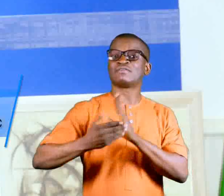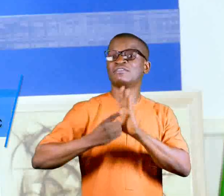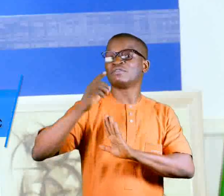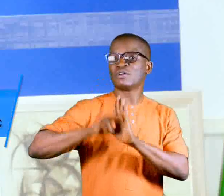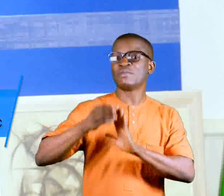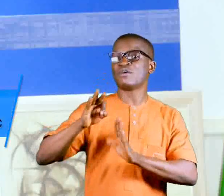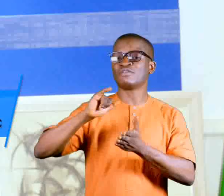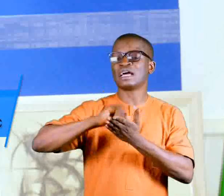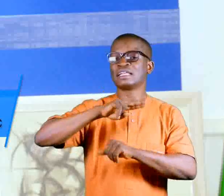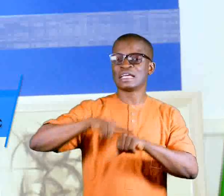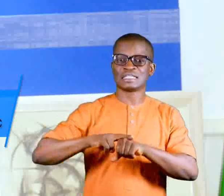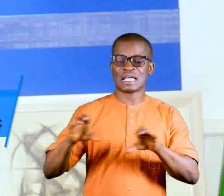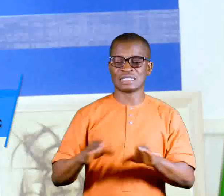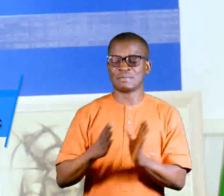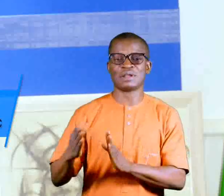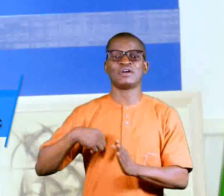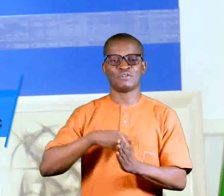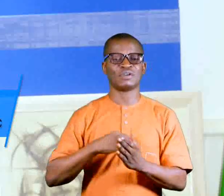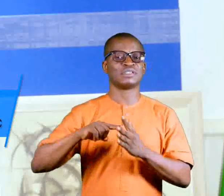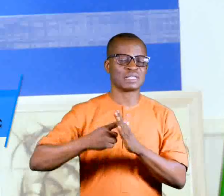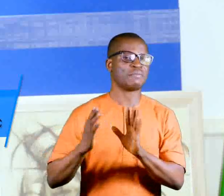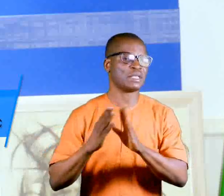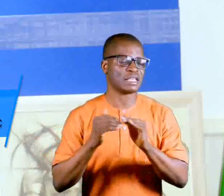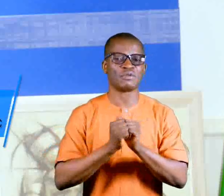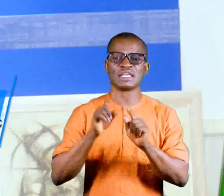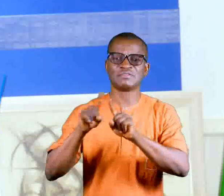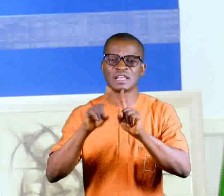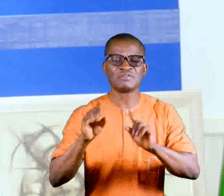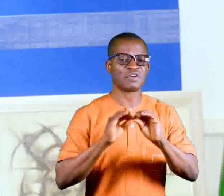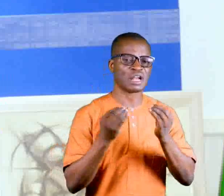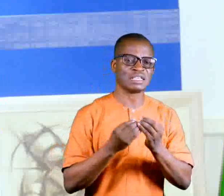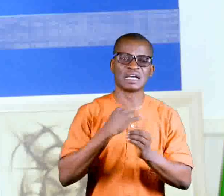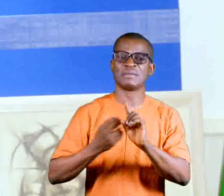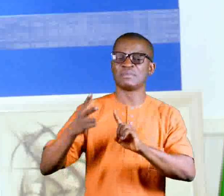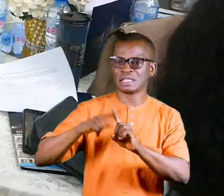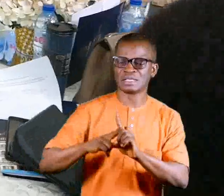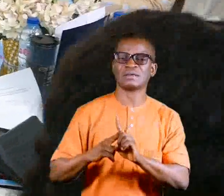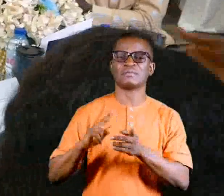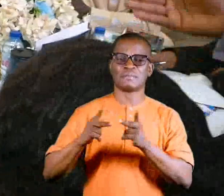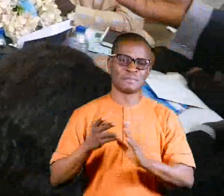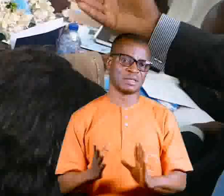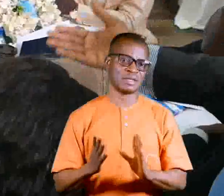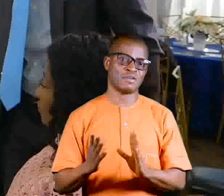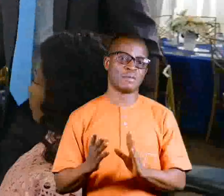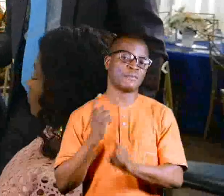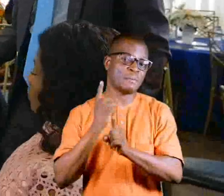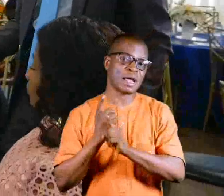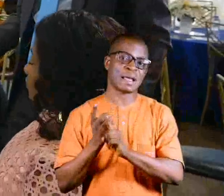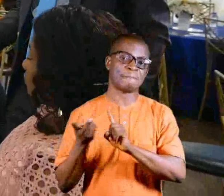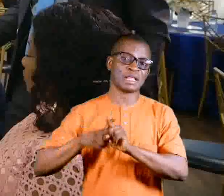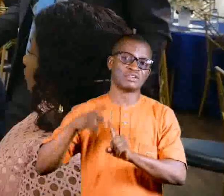National Action Plan, we've started engaging with stakeholders at different levels on the implementation. To enhance the